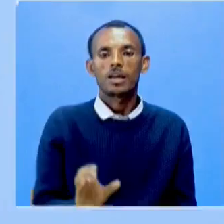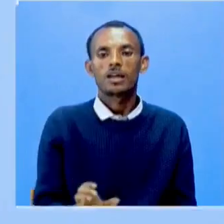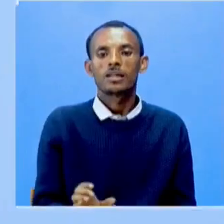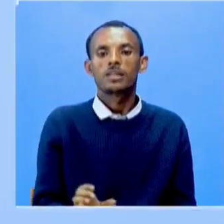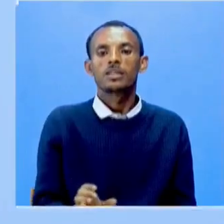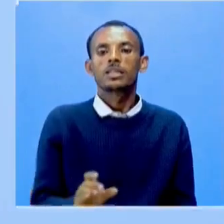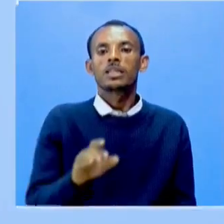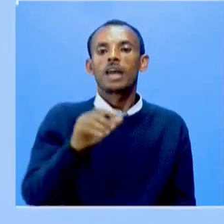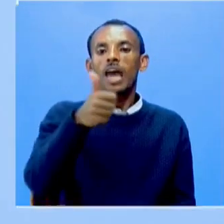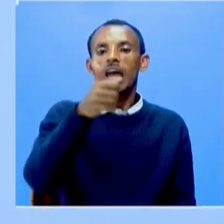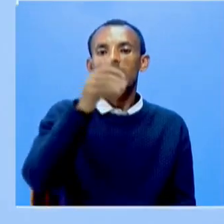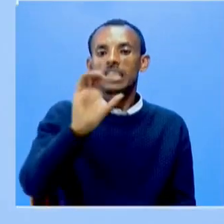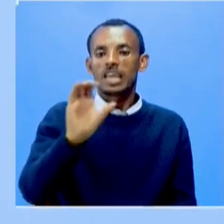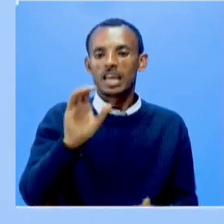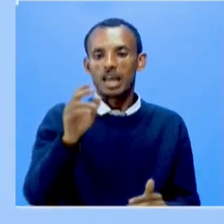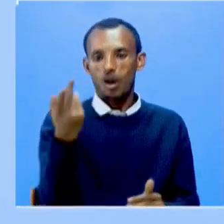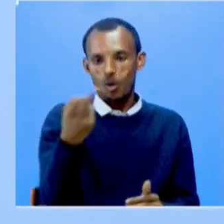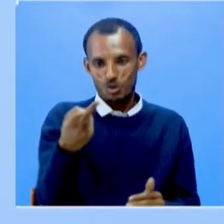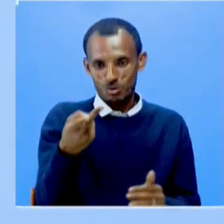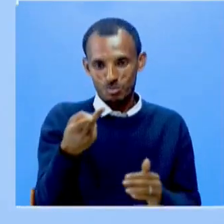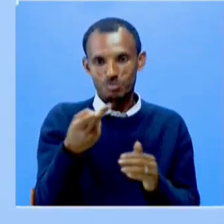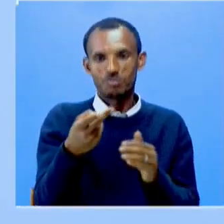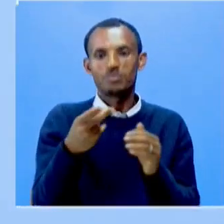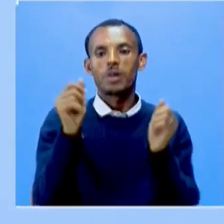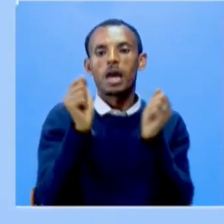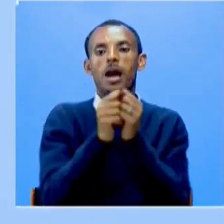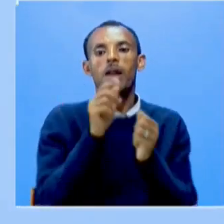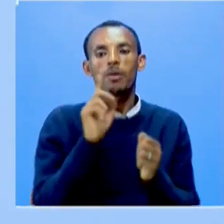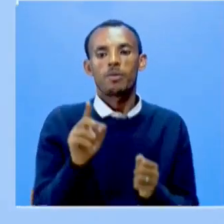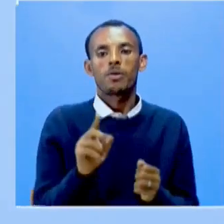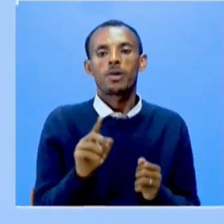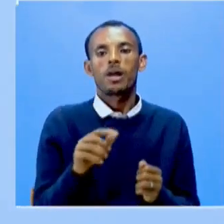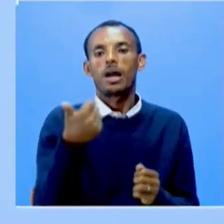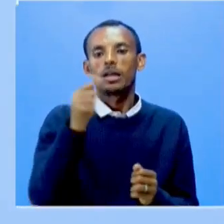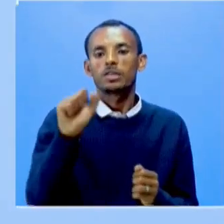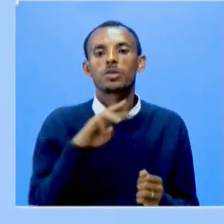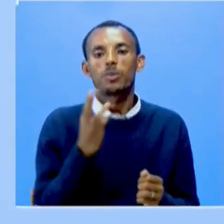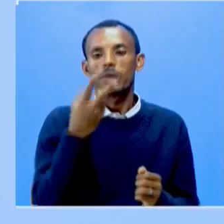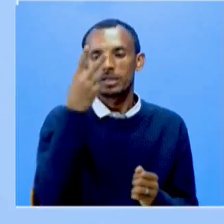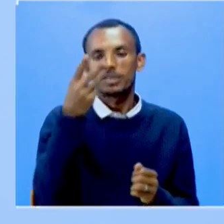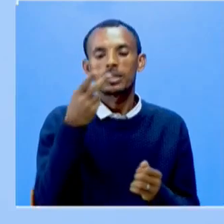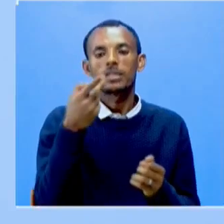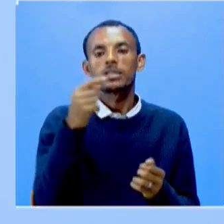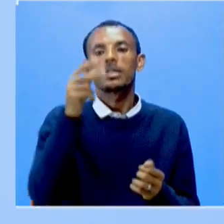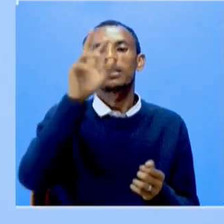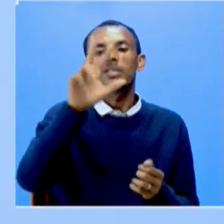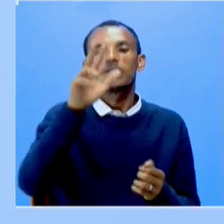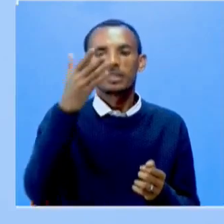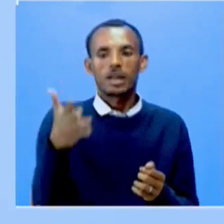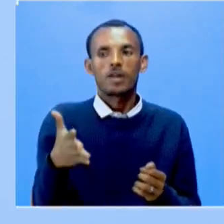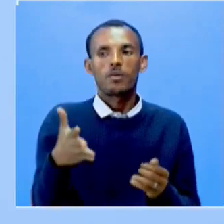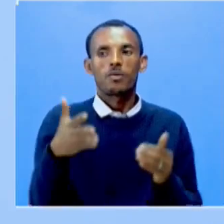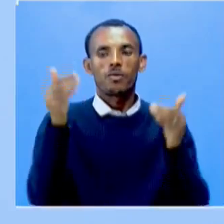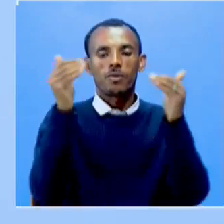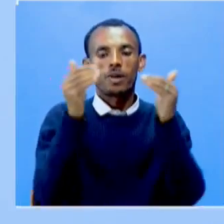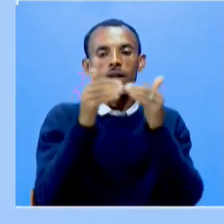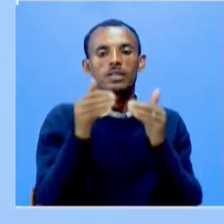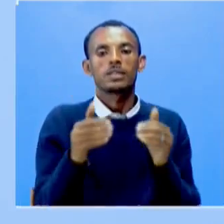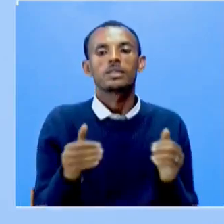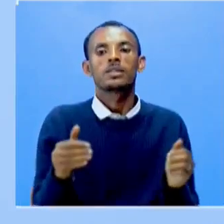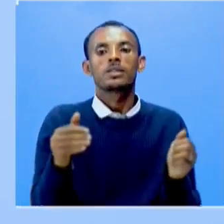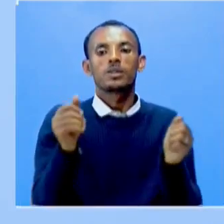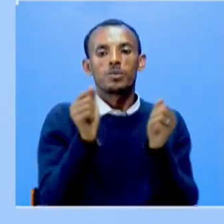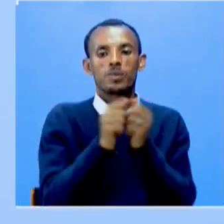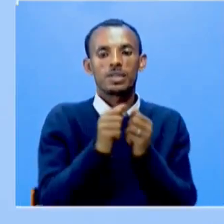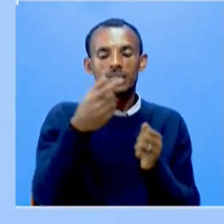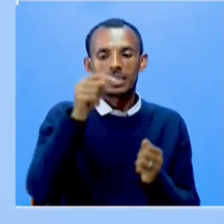both. Therefore, as you can see, the three sides of this triangle is congruent with the three sides of